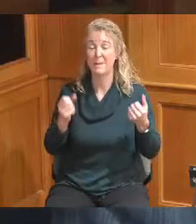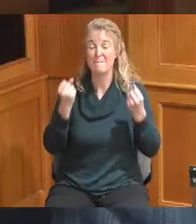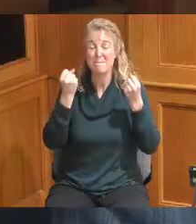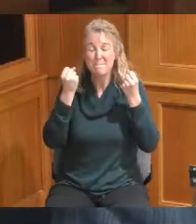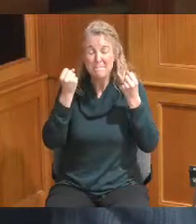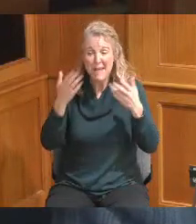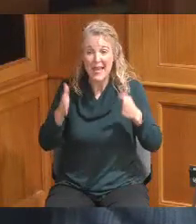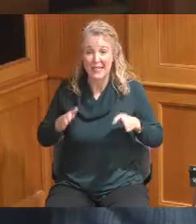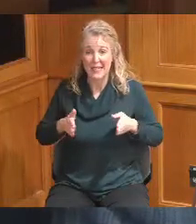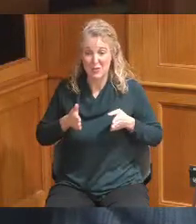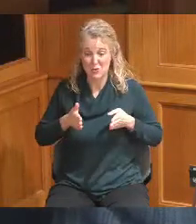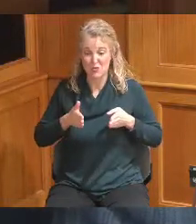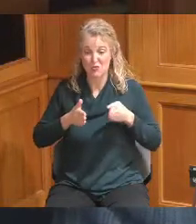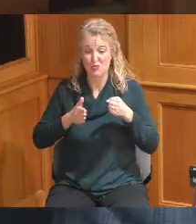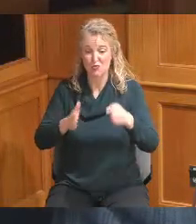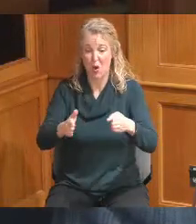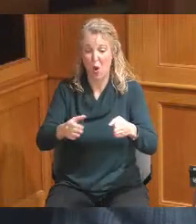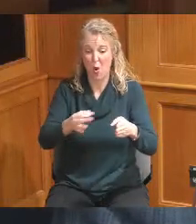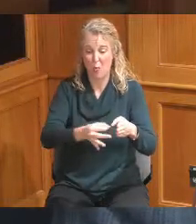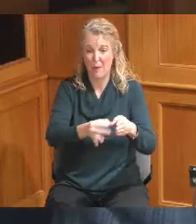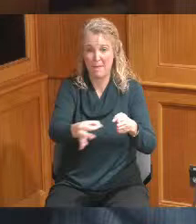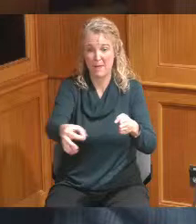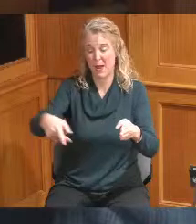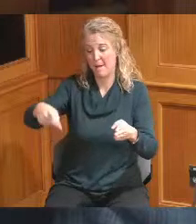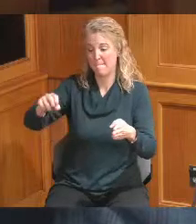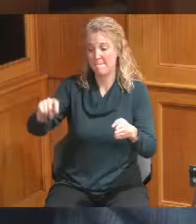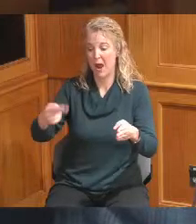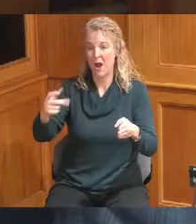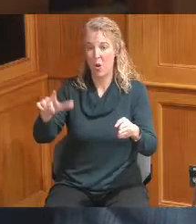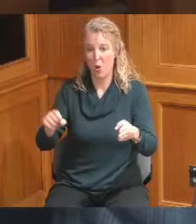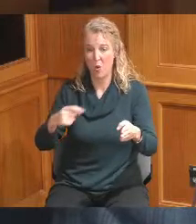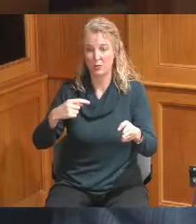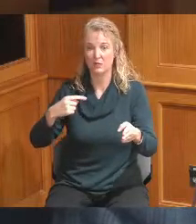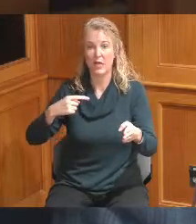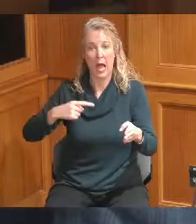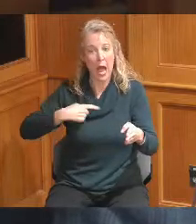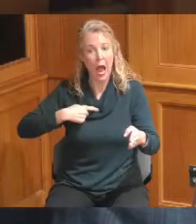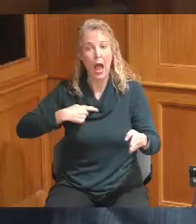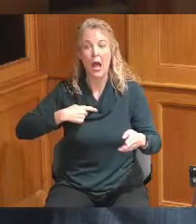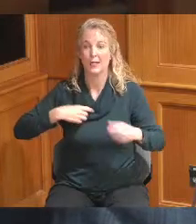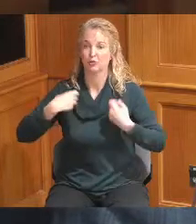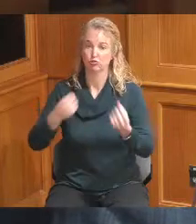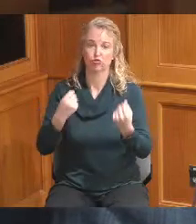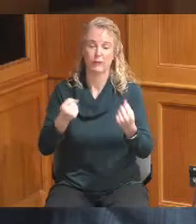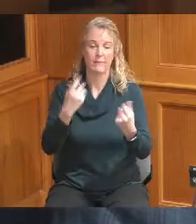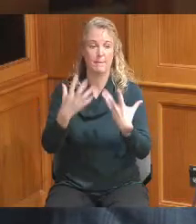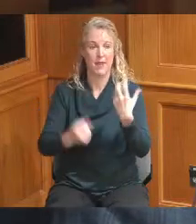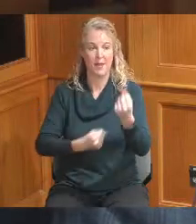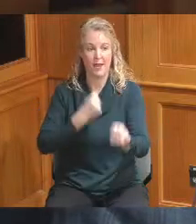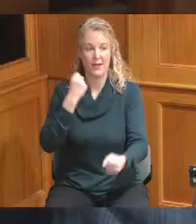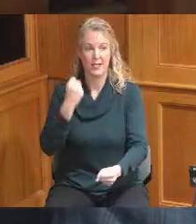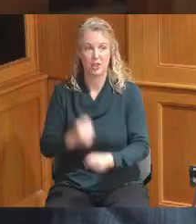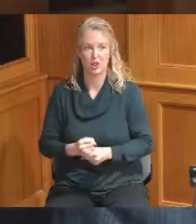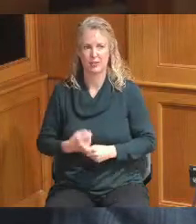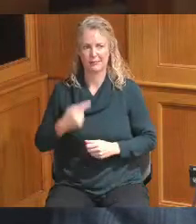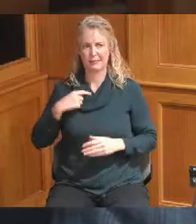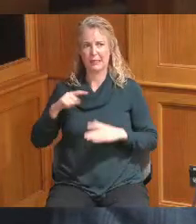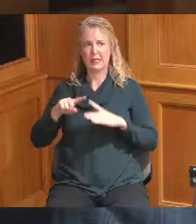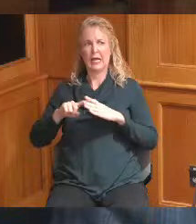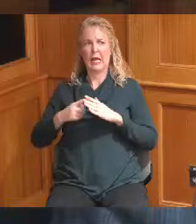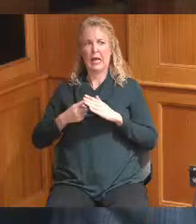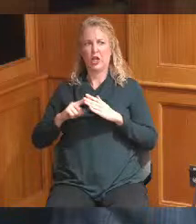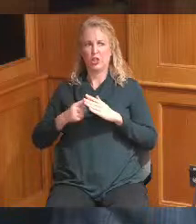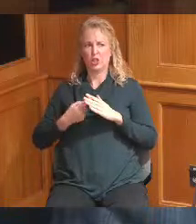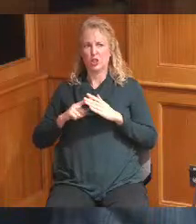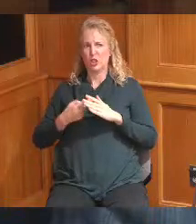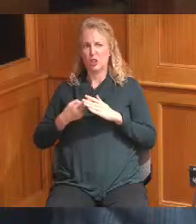here, and I'm talking about more than the normal. I've been around. I've been in government now. I don't want to date myself. I started as a baby. That's